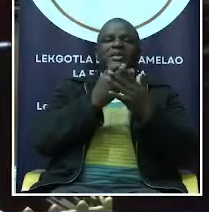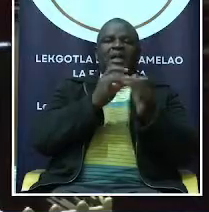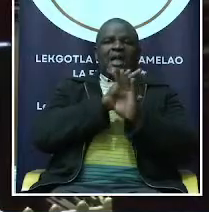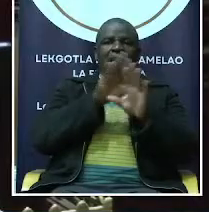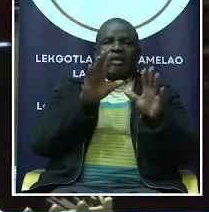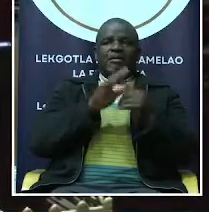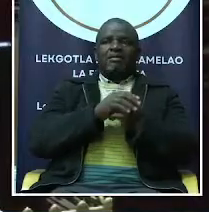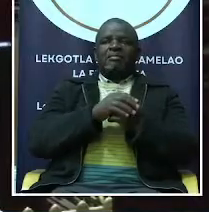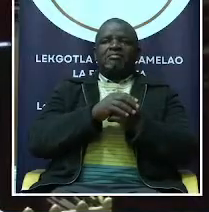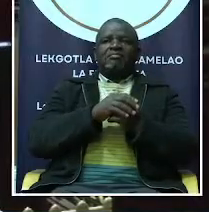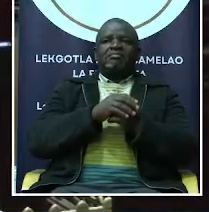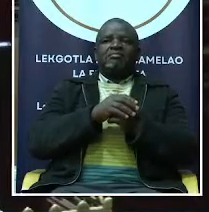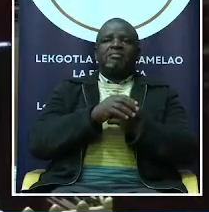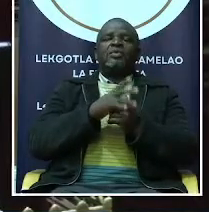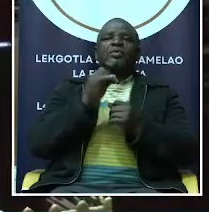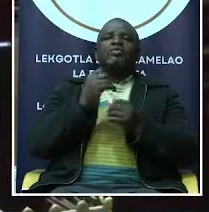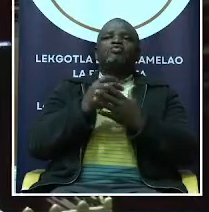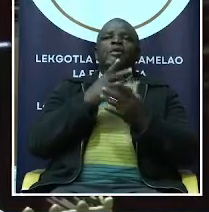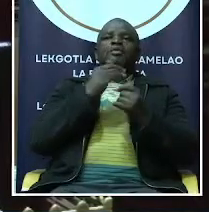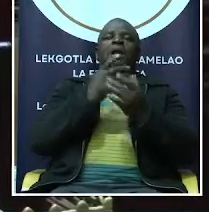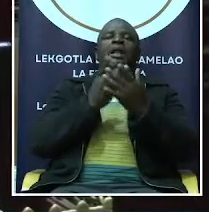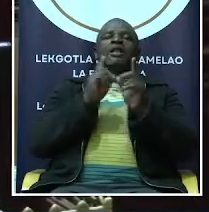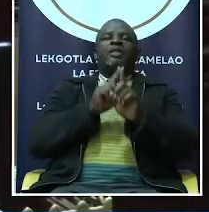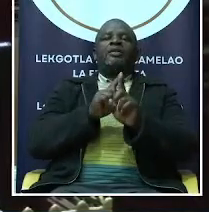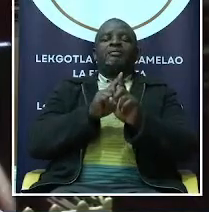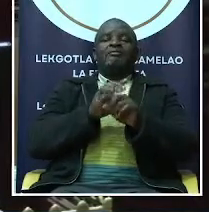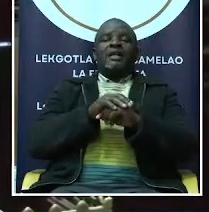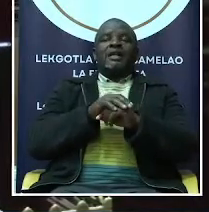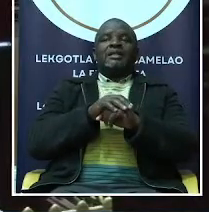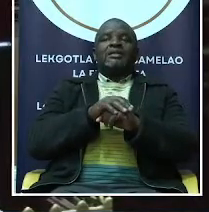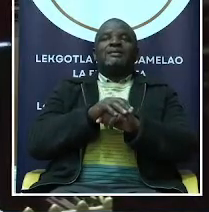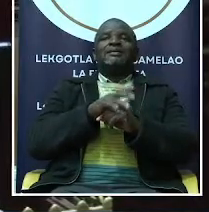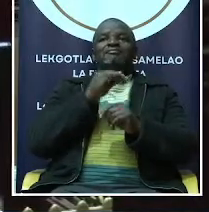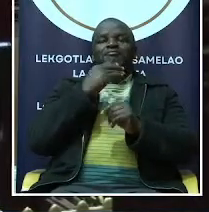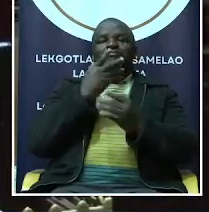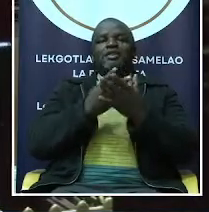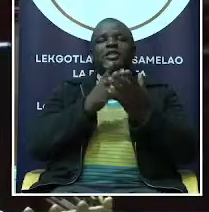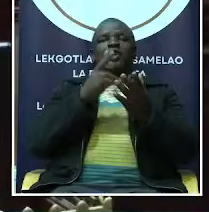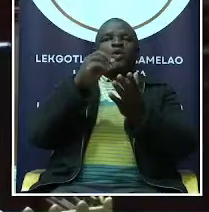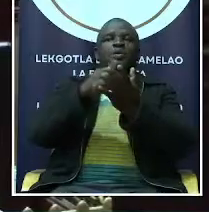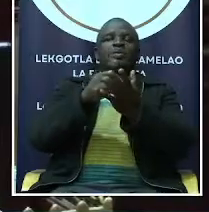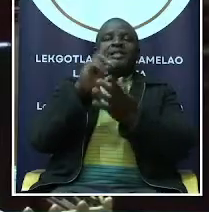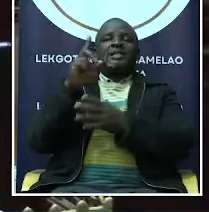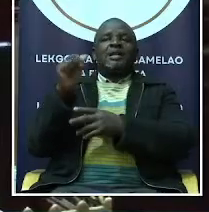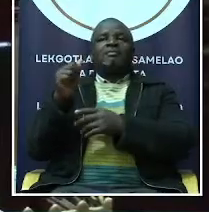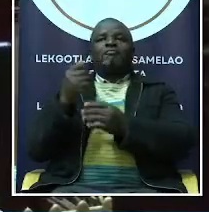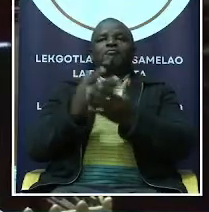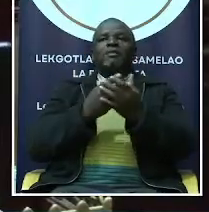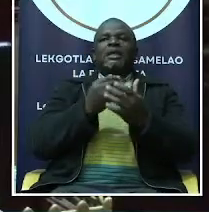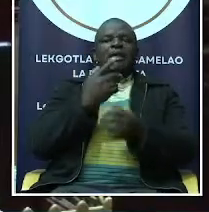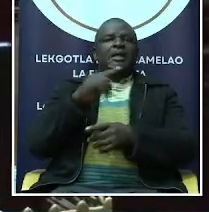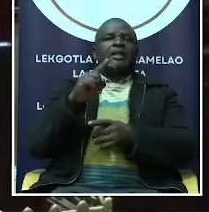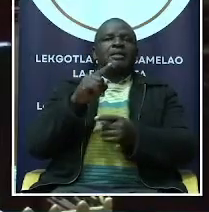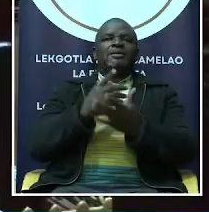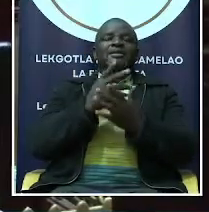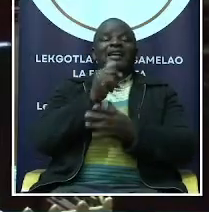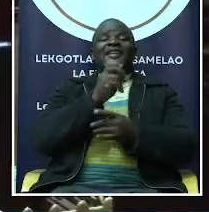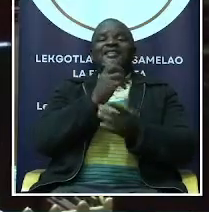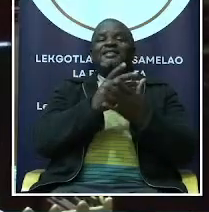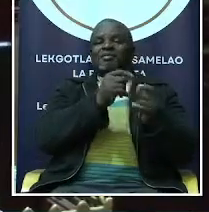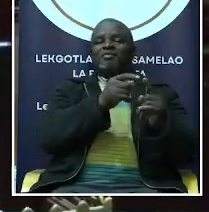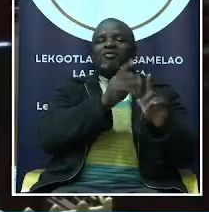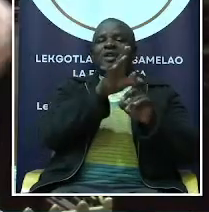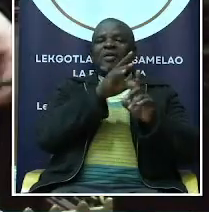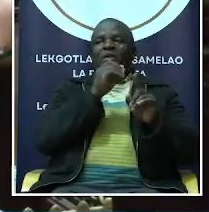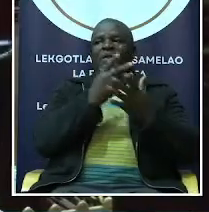and especially speaking after me, so that means our contributions as the DA were quite effective to the ANC. Thank you very